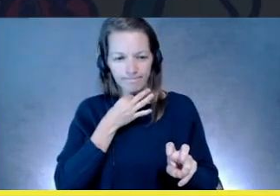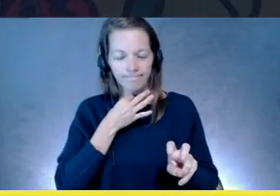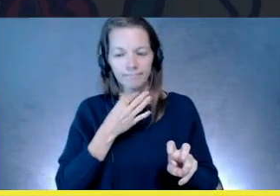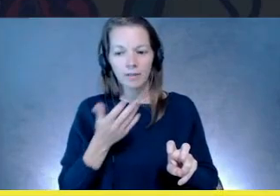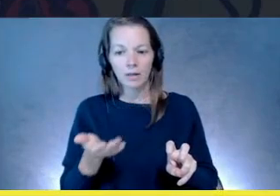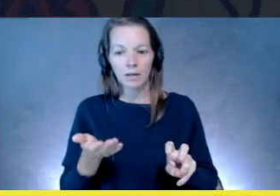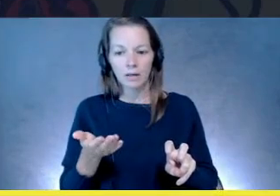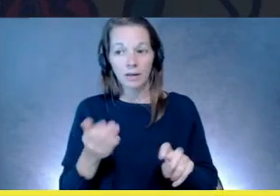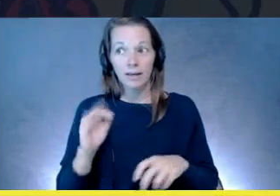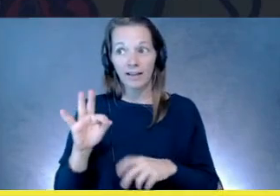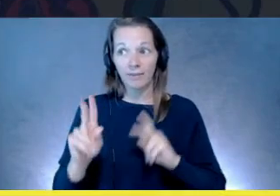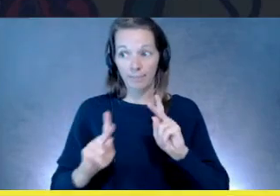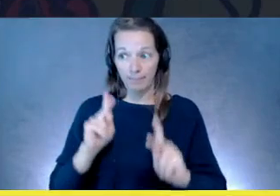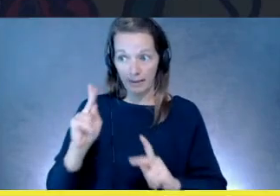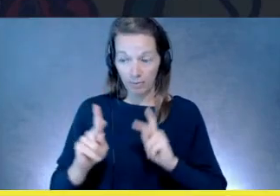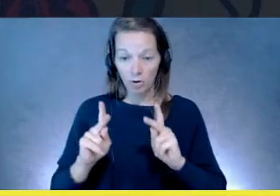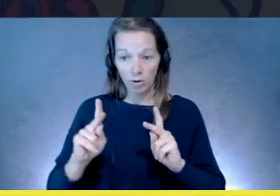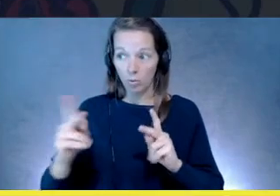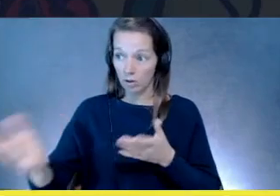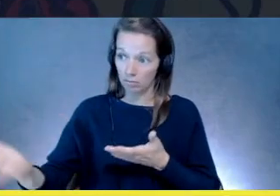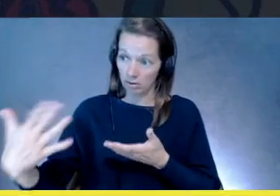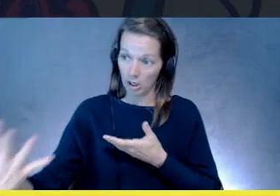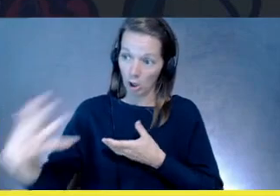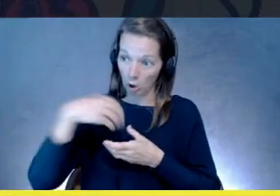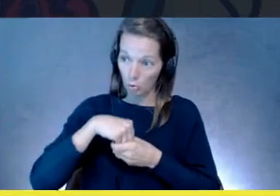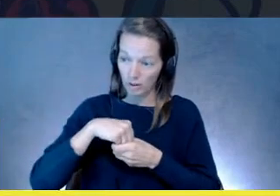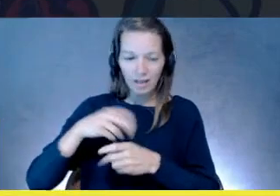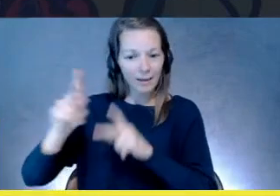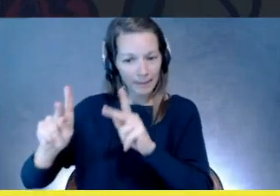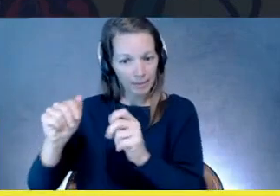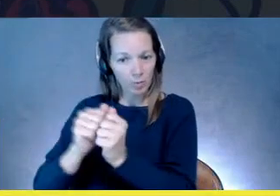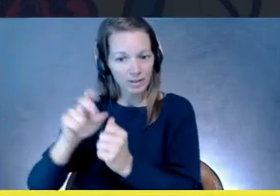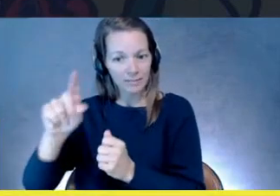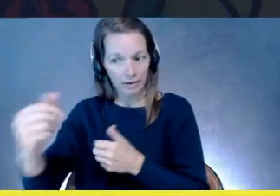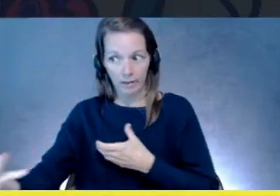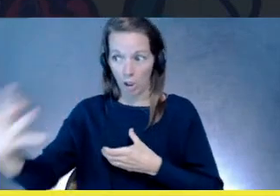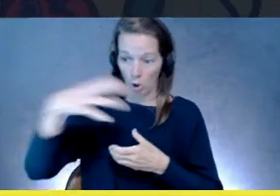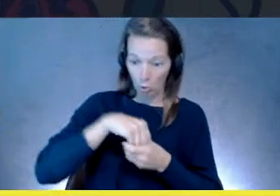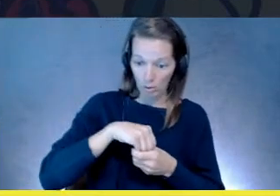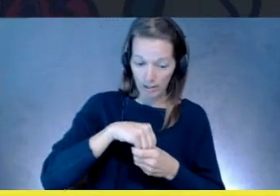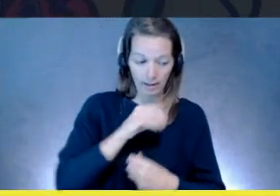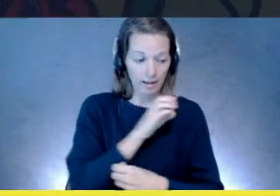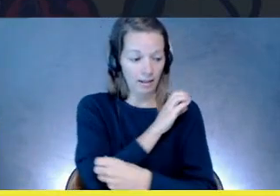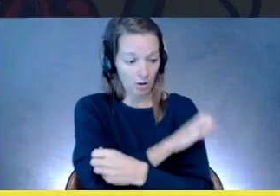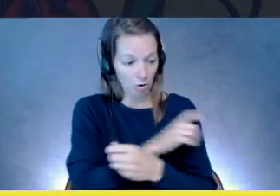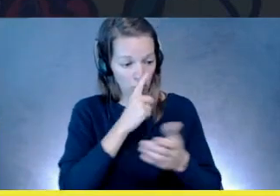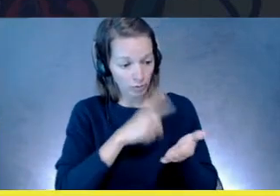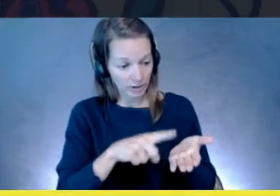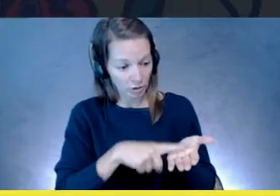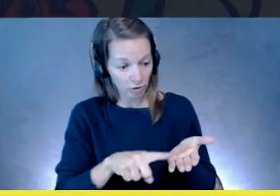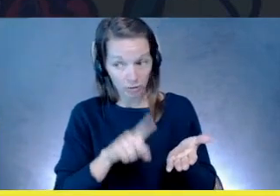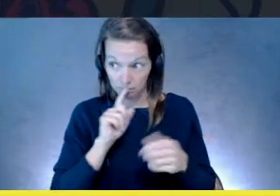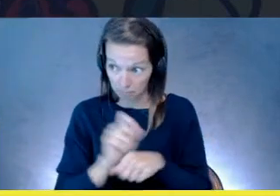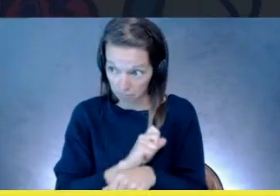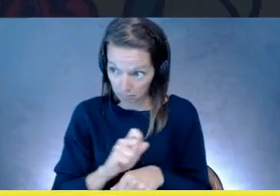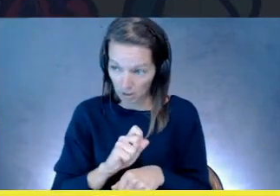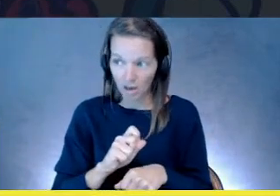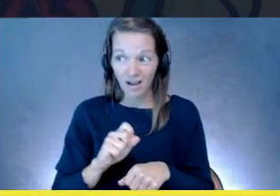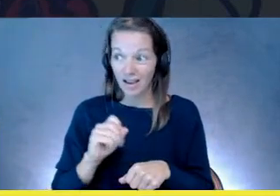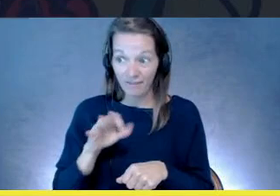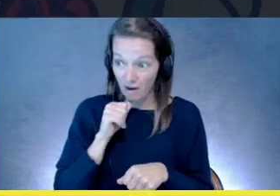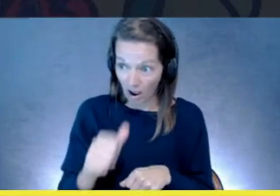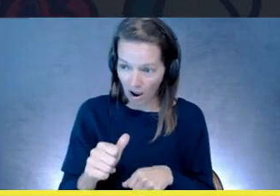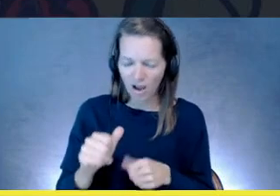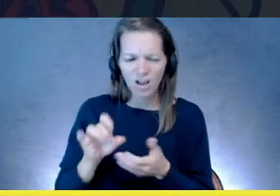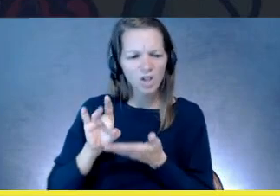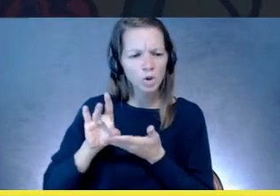if people with disabilities were included in clinical research, and if not, how they were excluded, was to